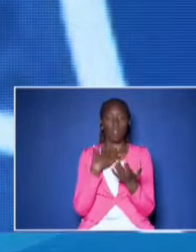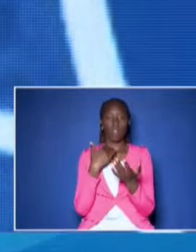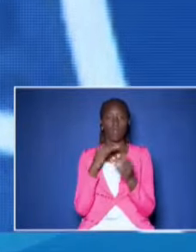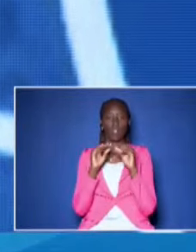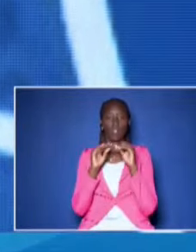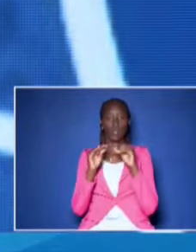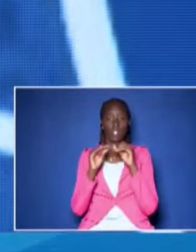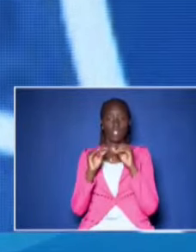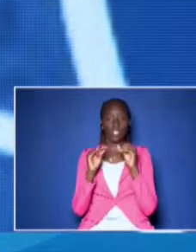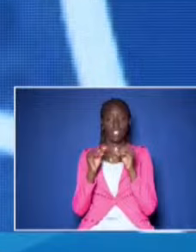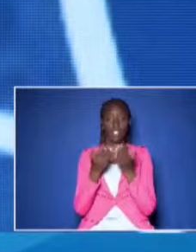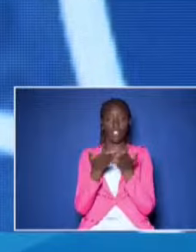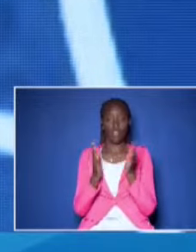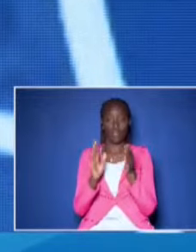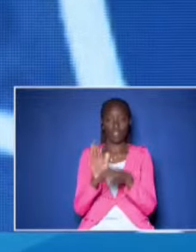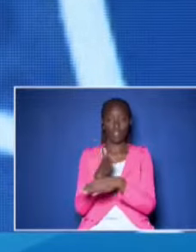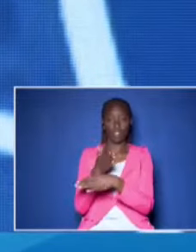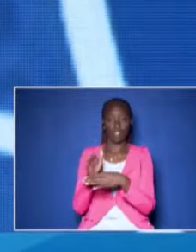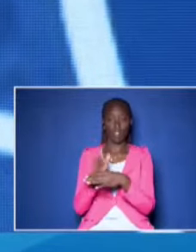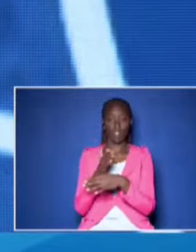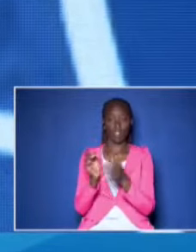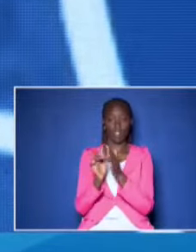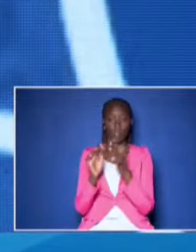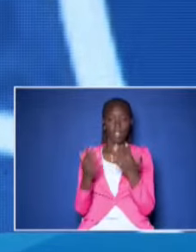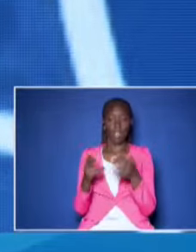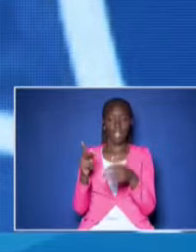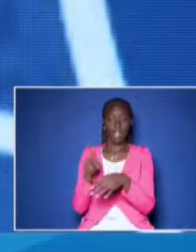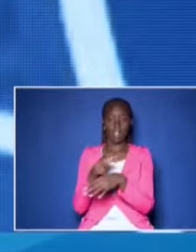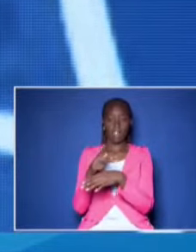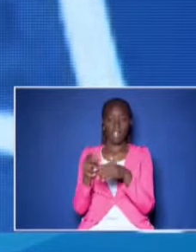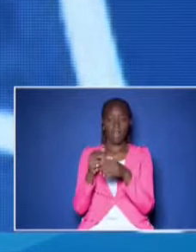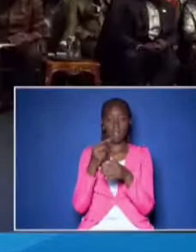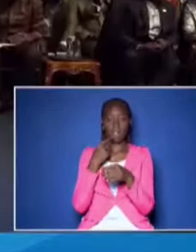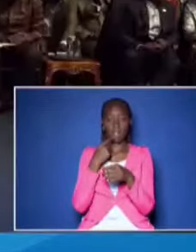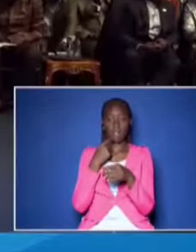to you go to Psalm